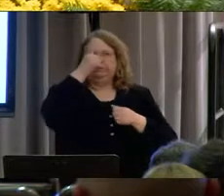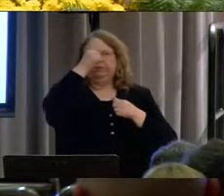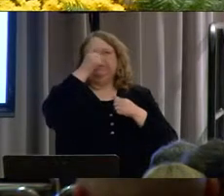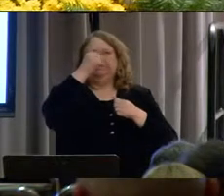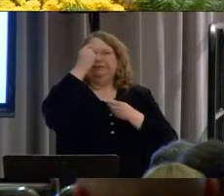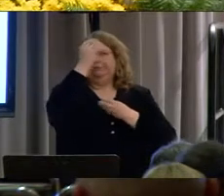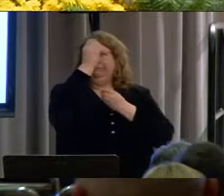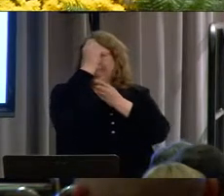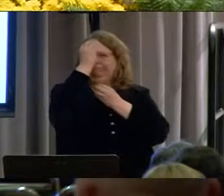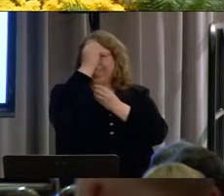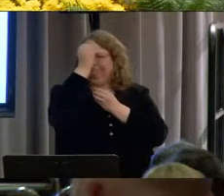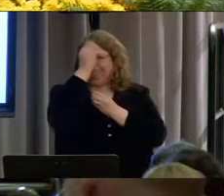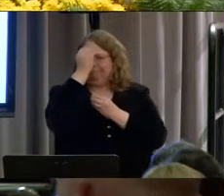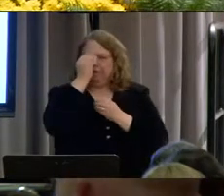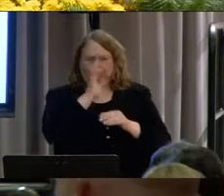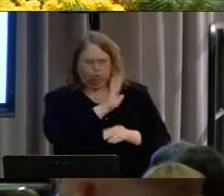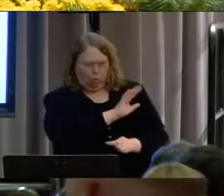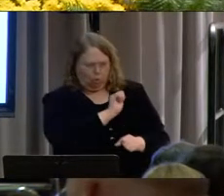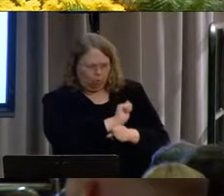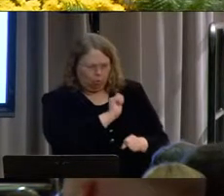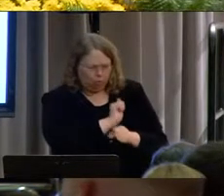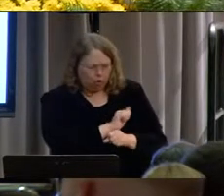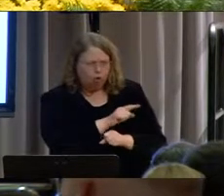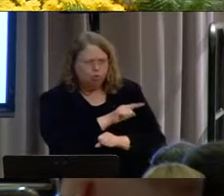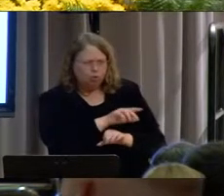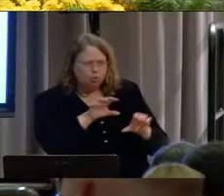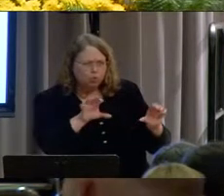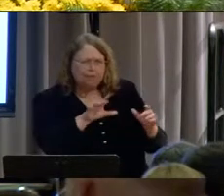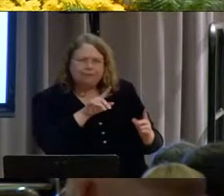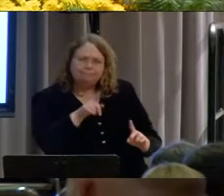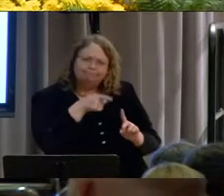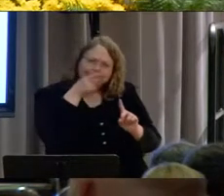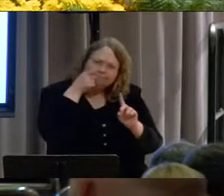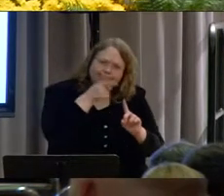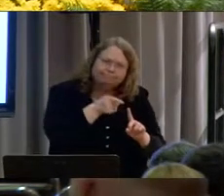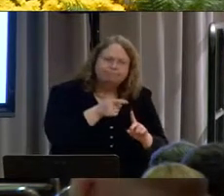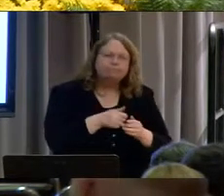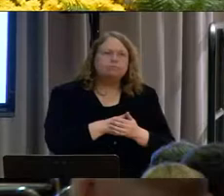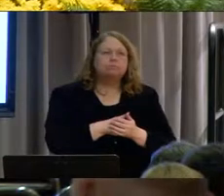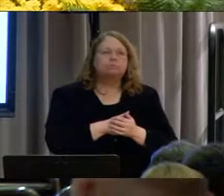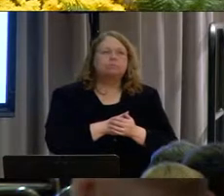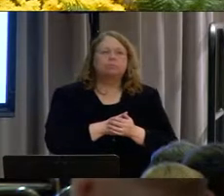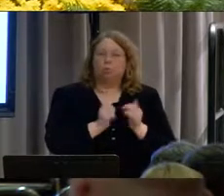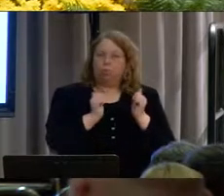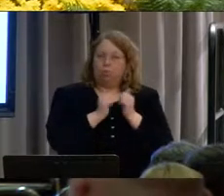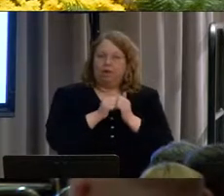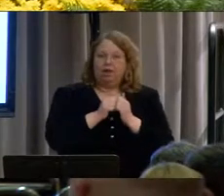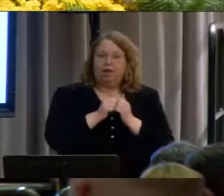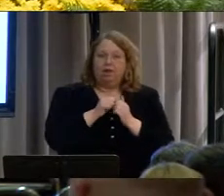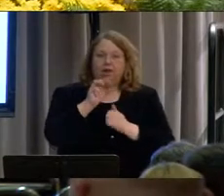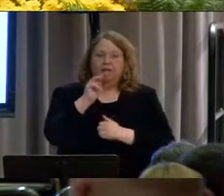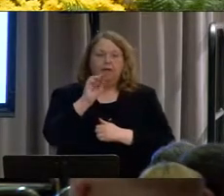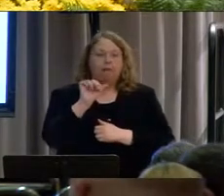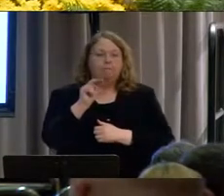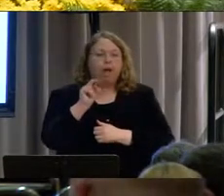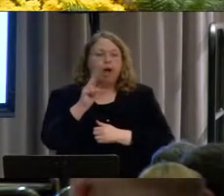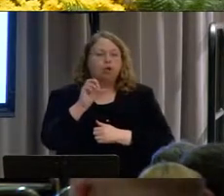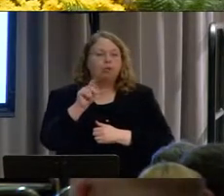this. Given the work that you're doing, specifically, or have done with the Monument Ave